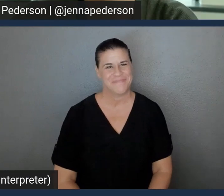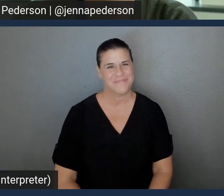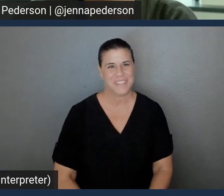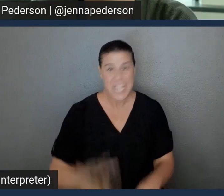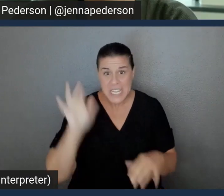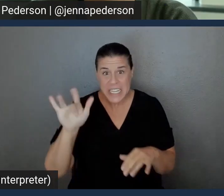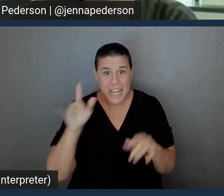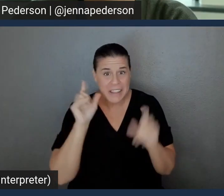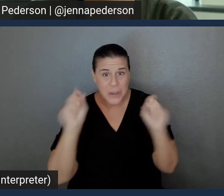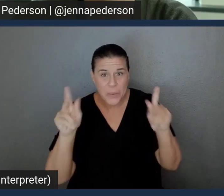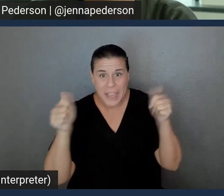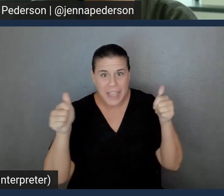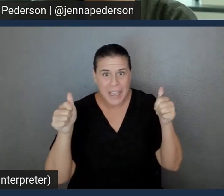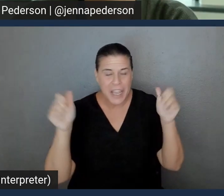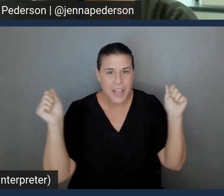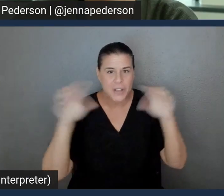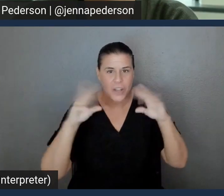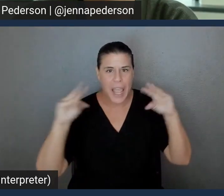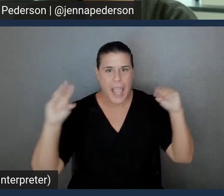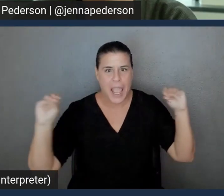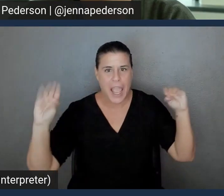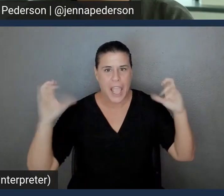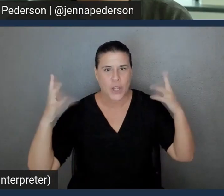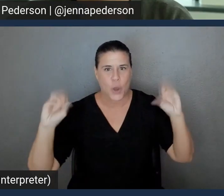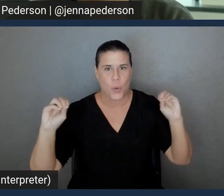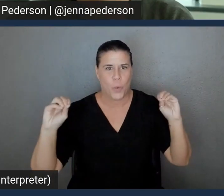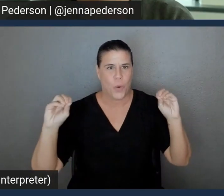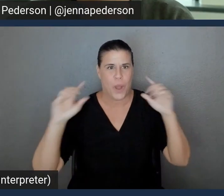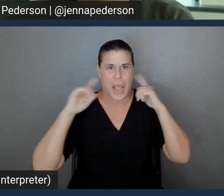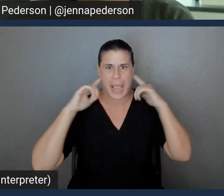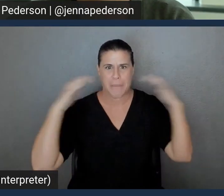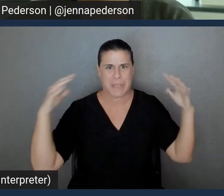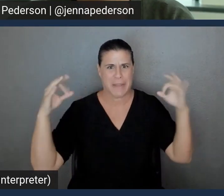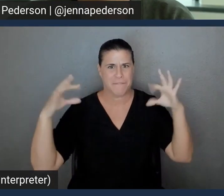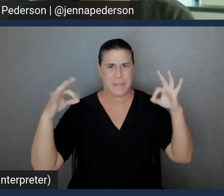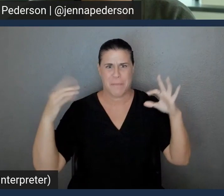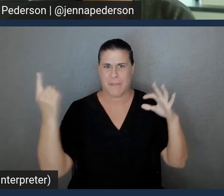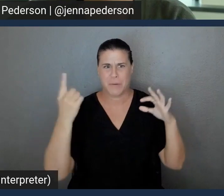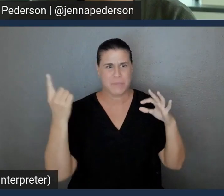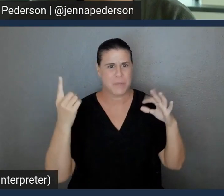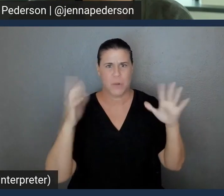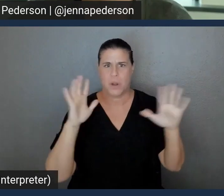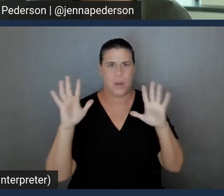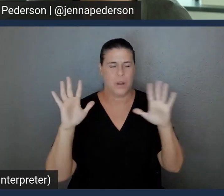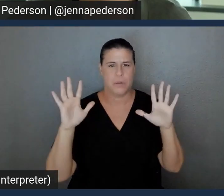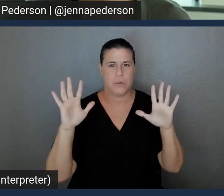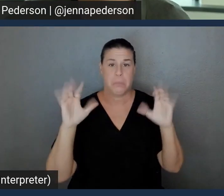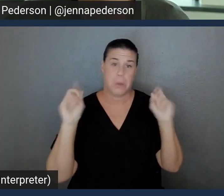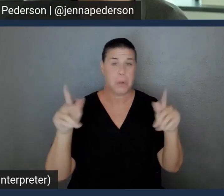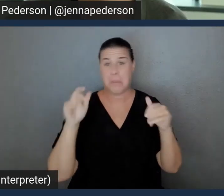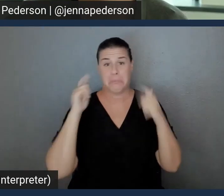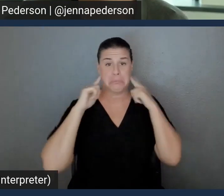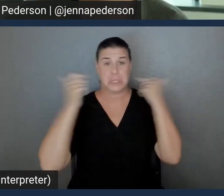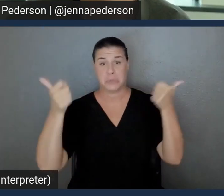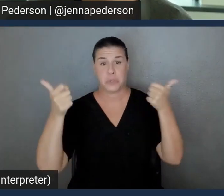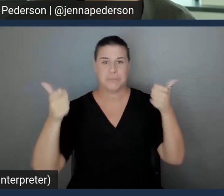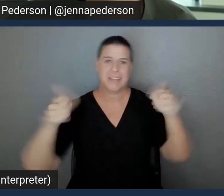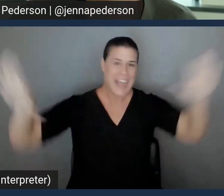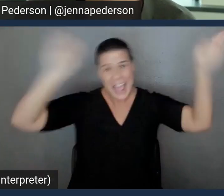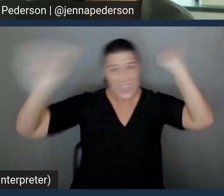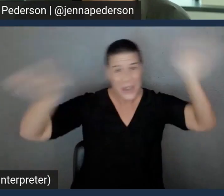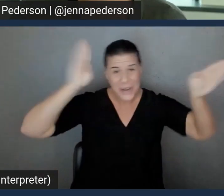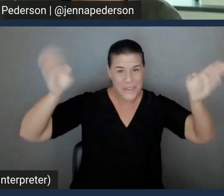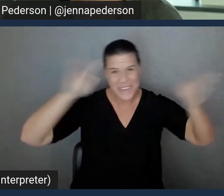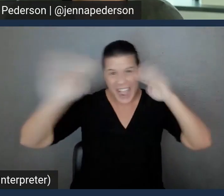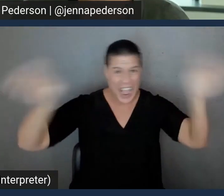Did I click on? Okay, okay. Everybody's here. Ooh, I am getting feedback from somebody. Okay, I think it's good. Good. Hello. Hi.